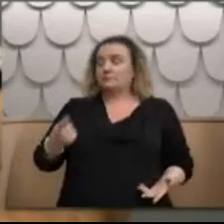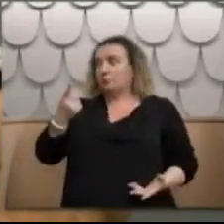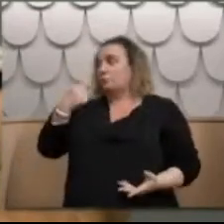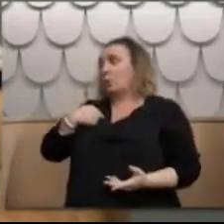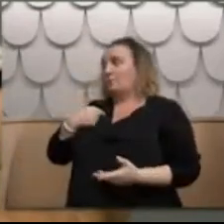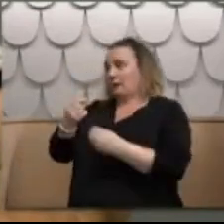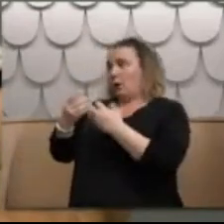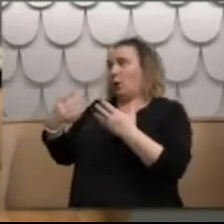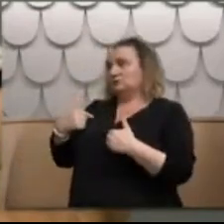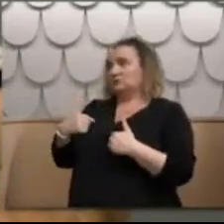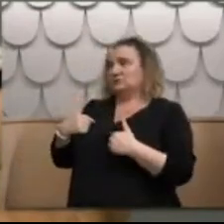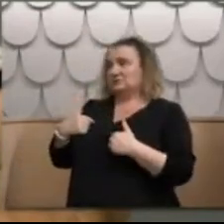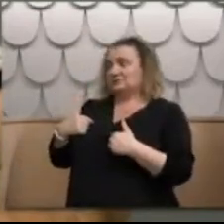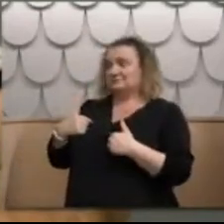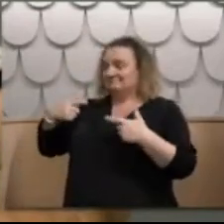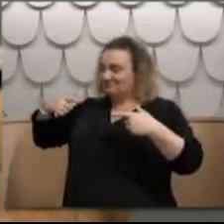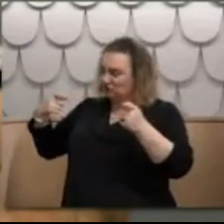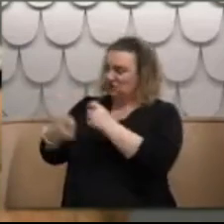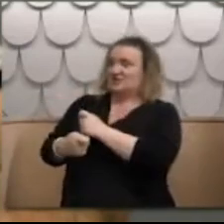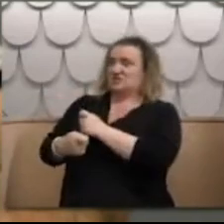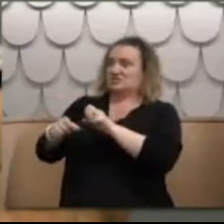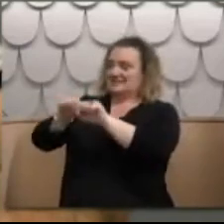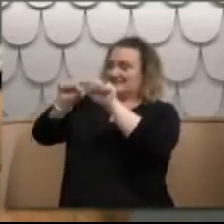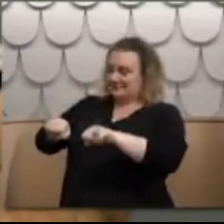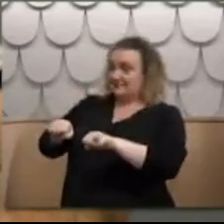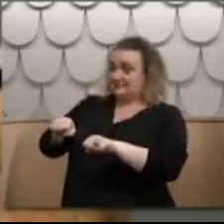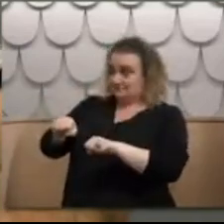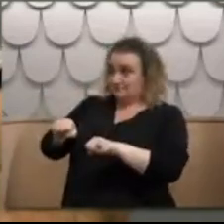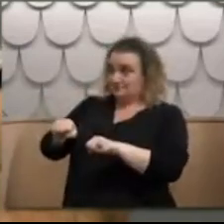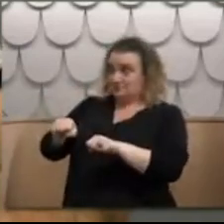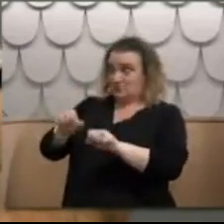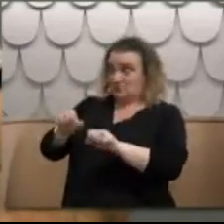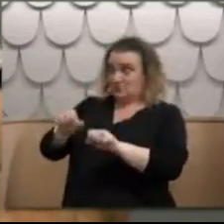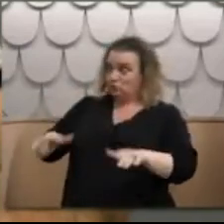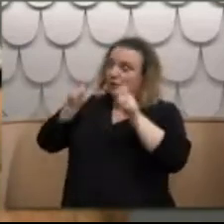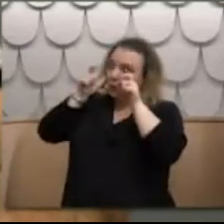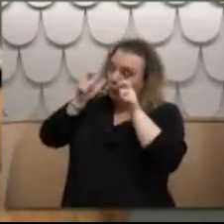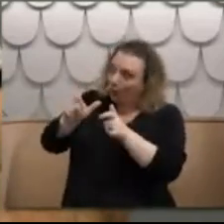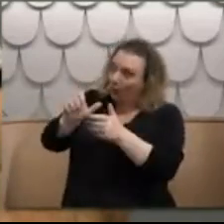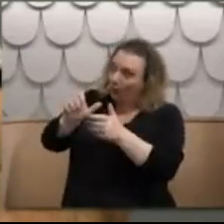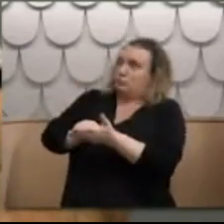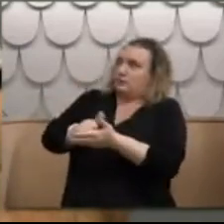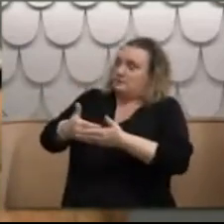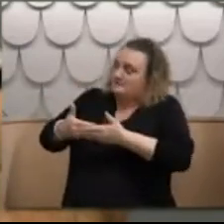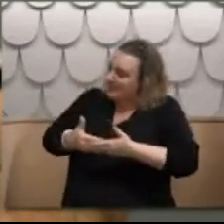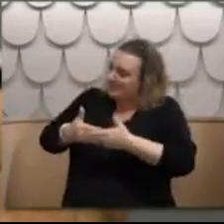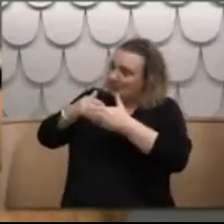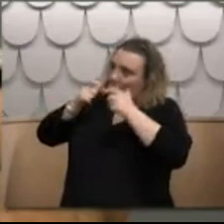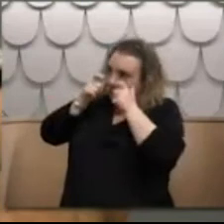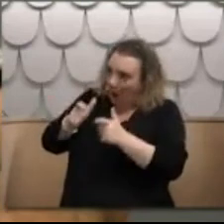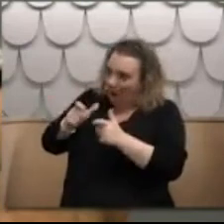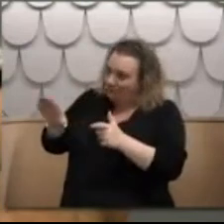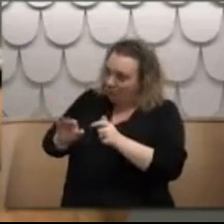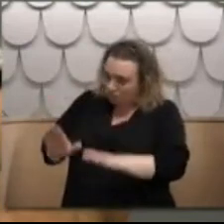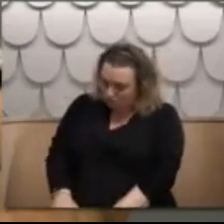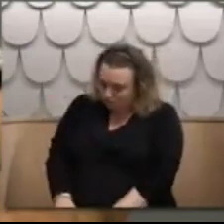to me about, Ne, is the change in these systems so that our tamariki are looked after, our pepe are looked after, right